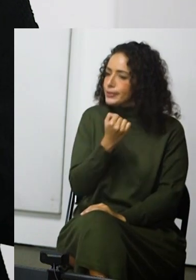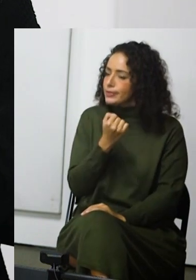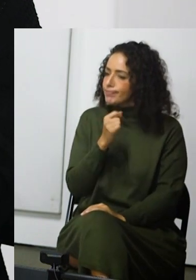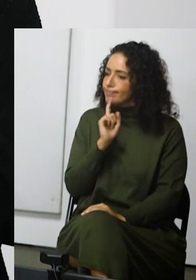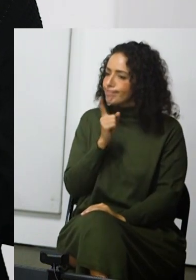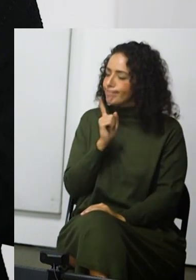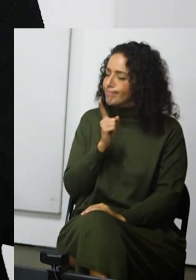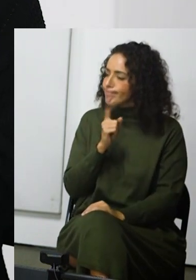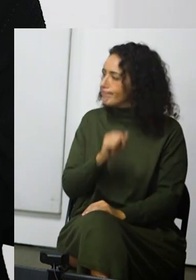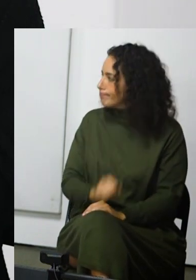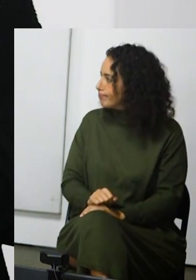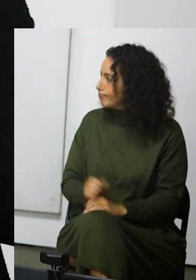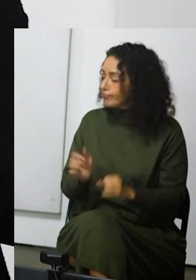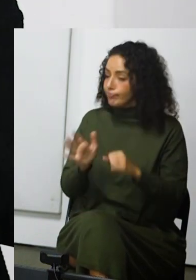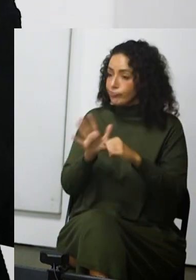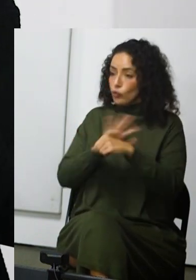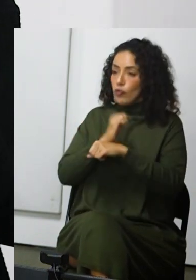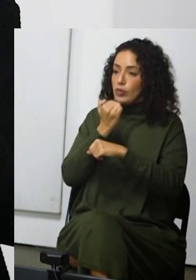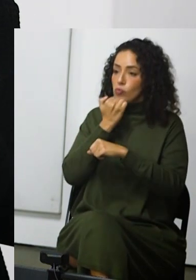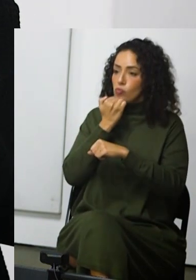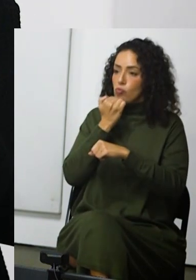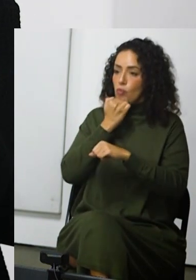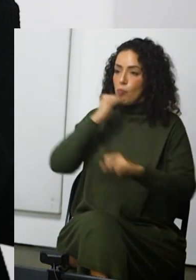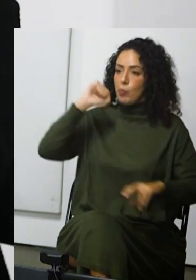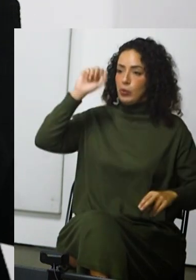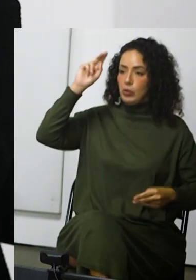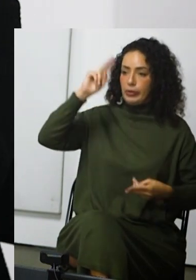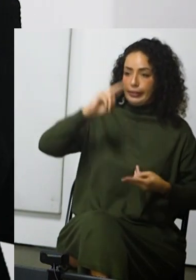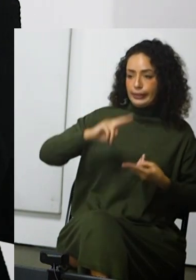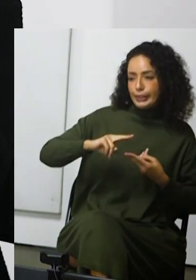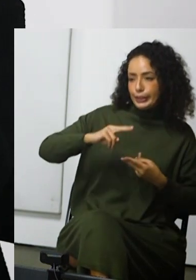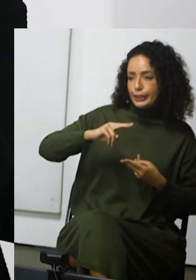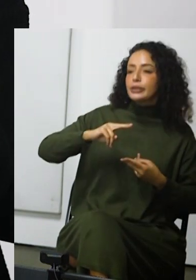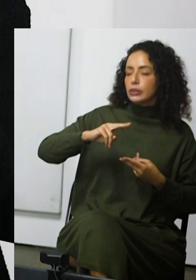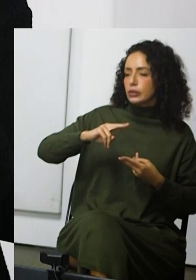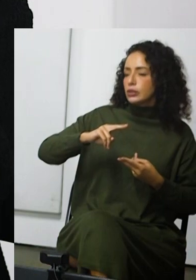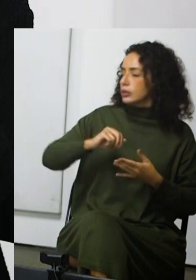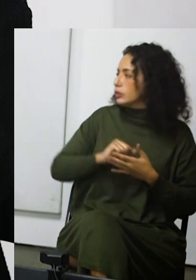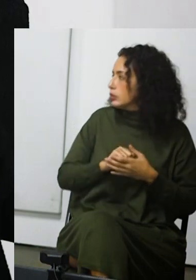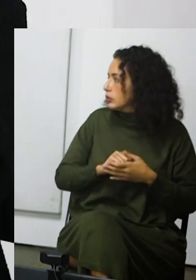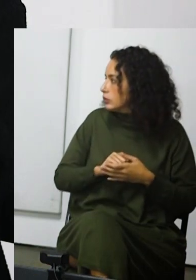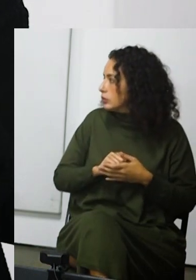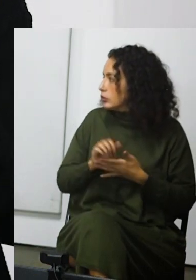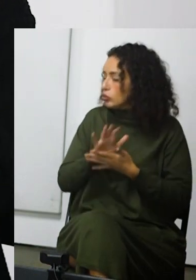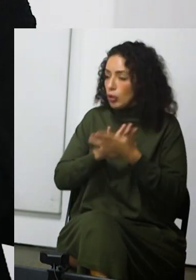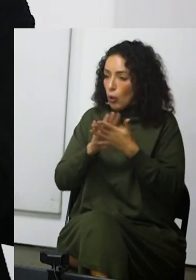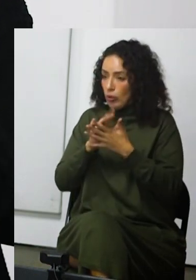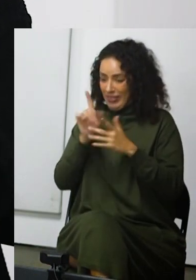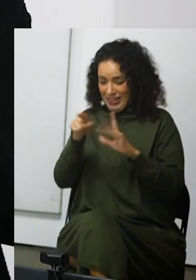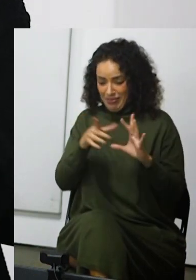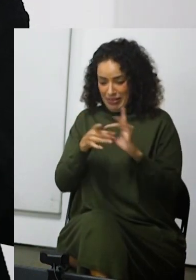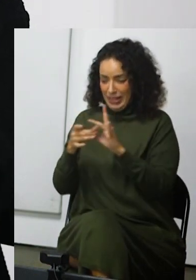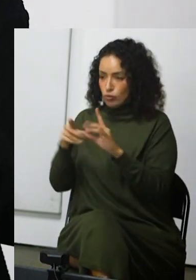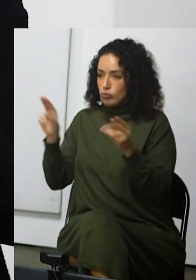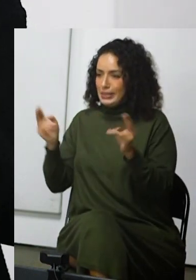like COVID cases going down a little bit, and I can definitely see way less access happening online, and it's becoming